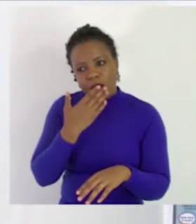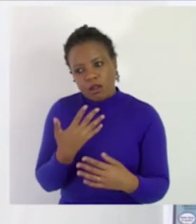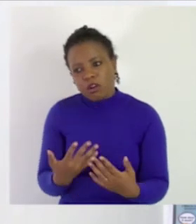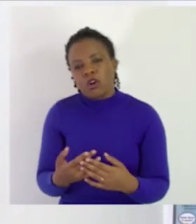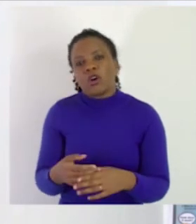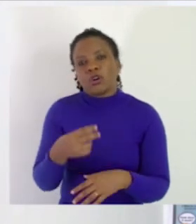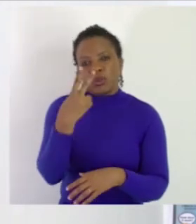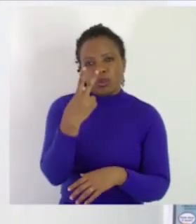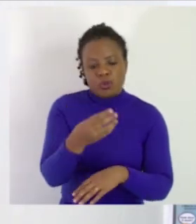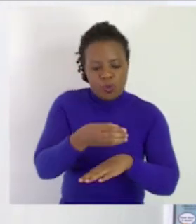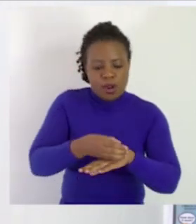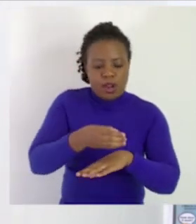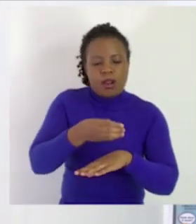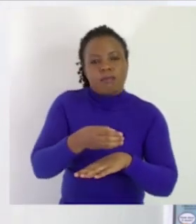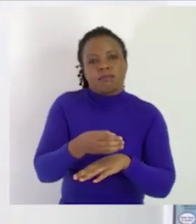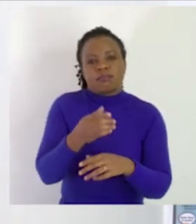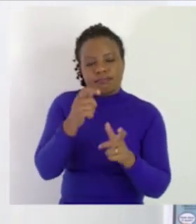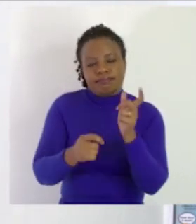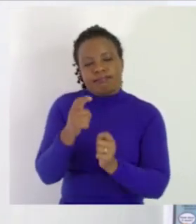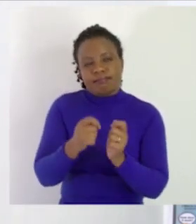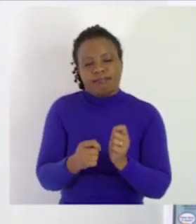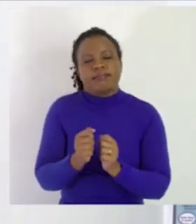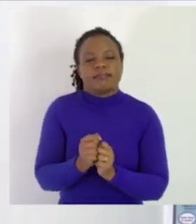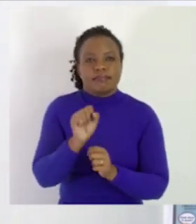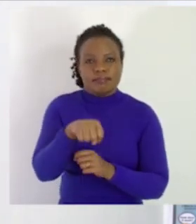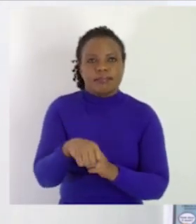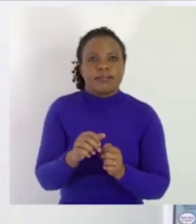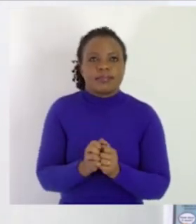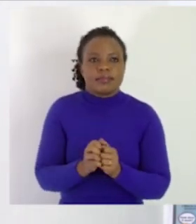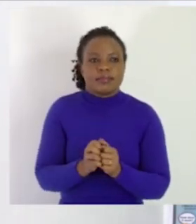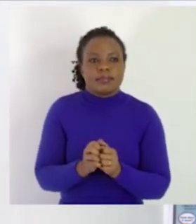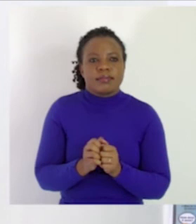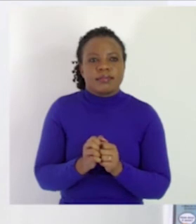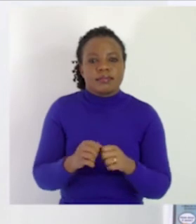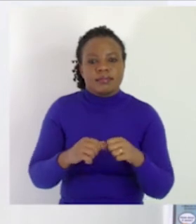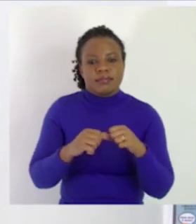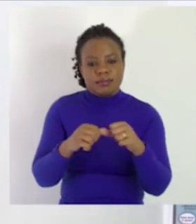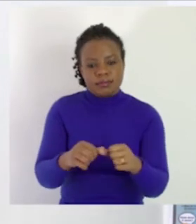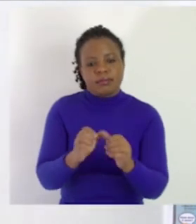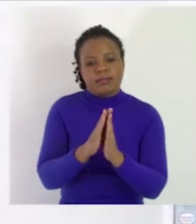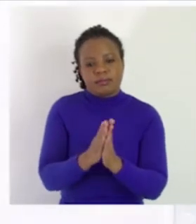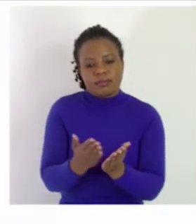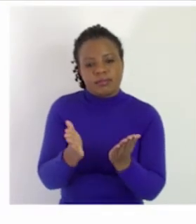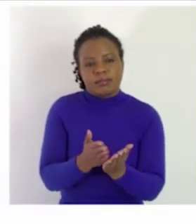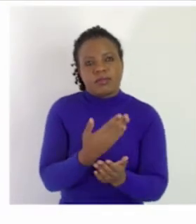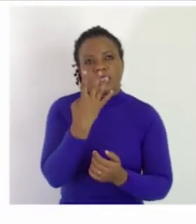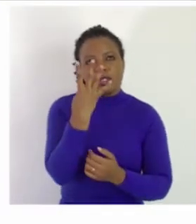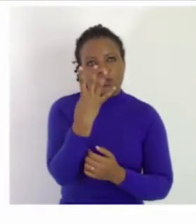of milk, etc. Let us turn to the next page, which is page 4.